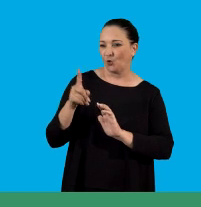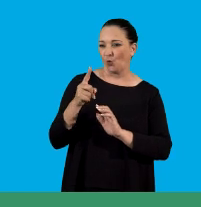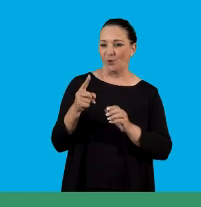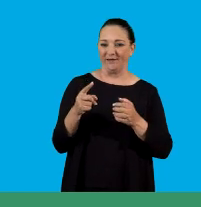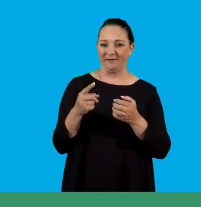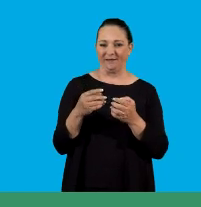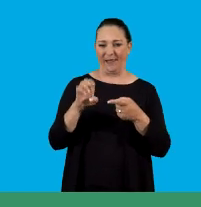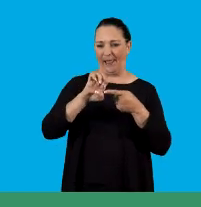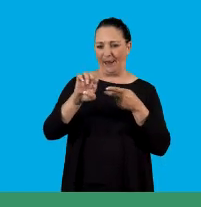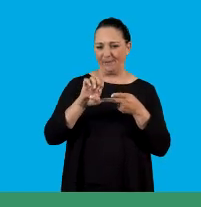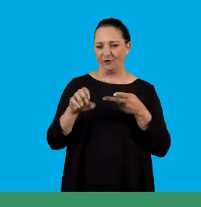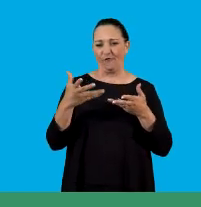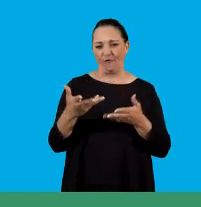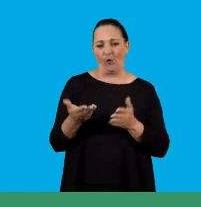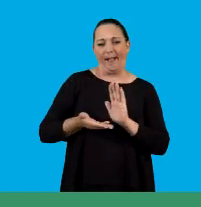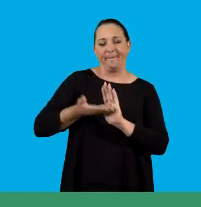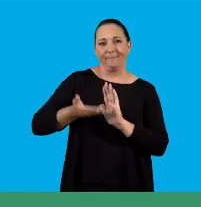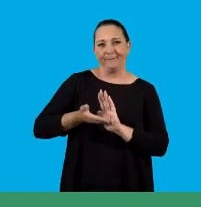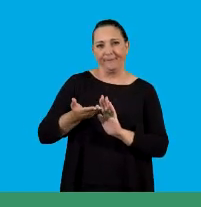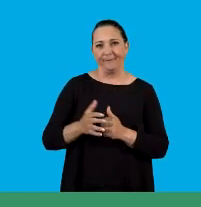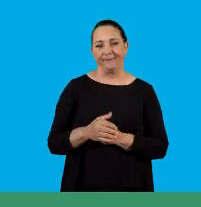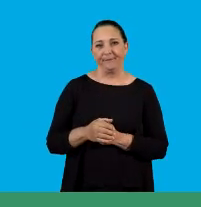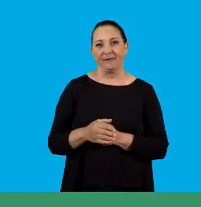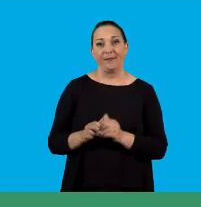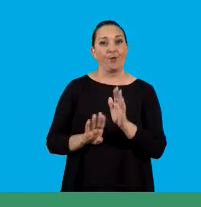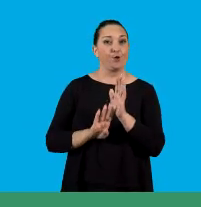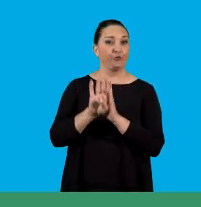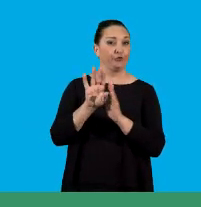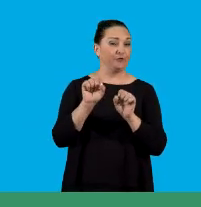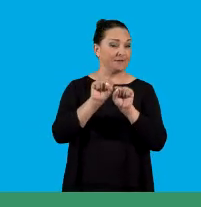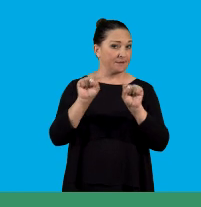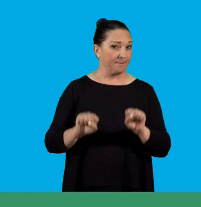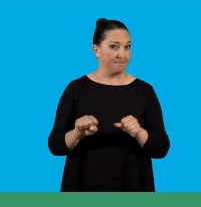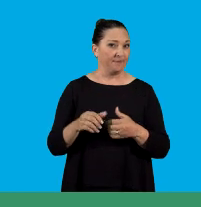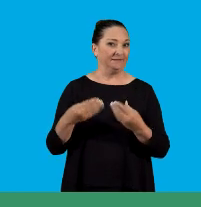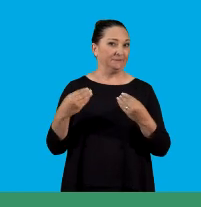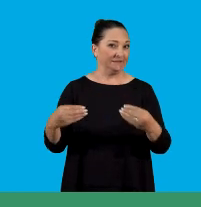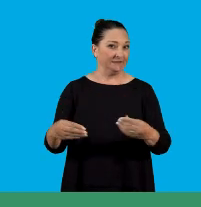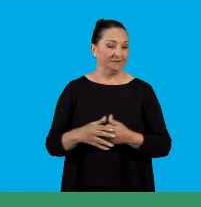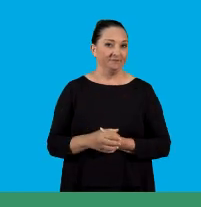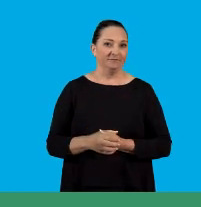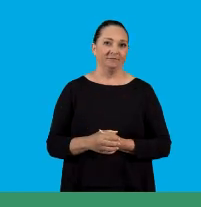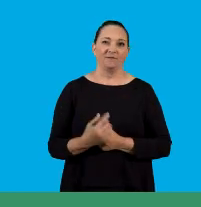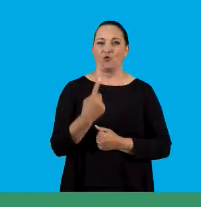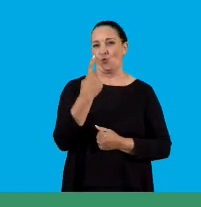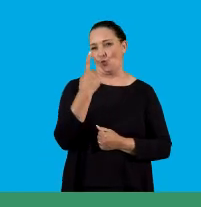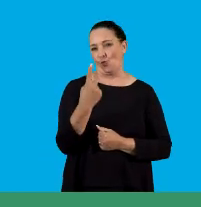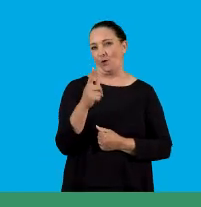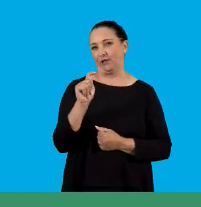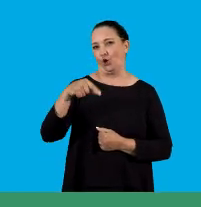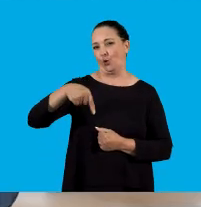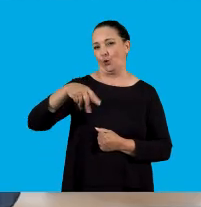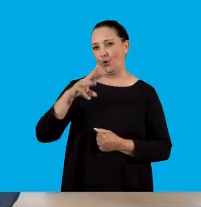which element talks about upgrading? Which element talks about improving the systems in the business? There's only